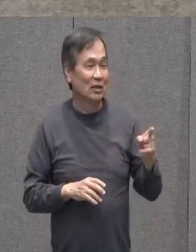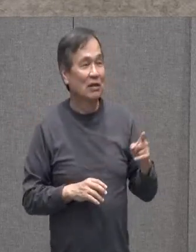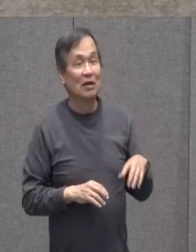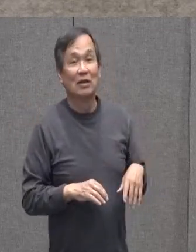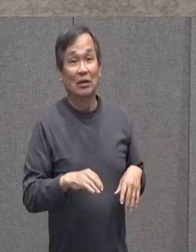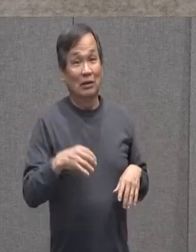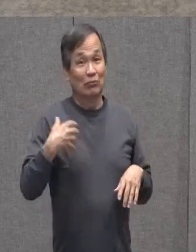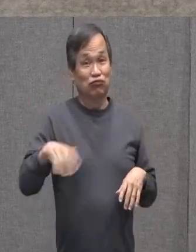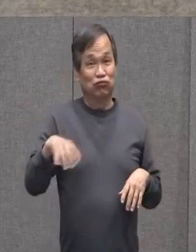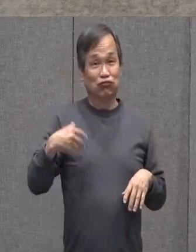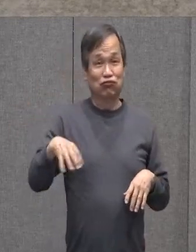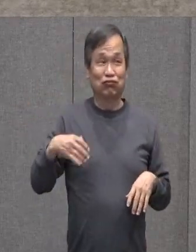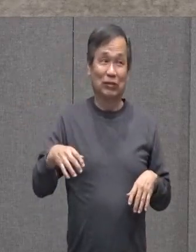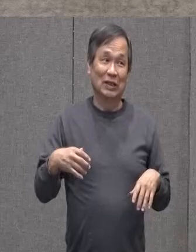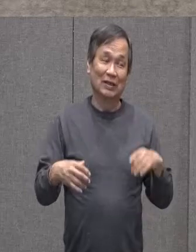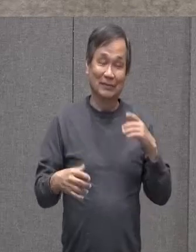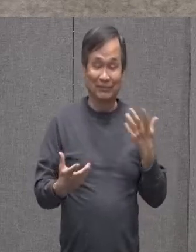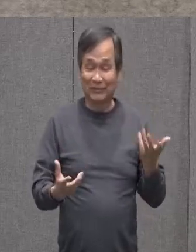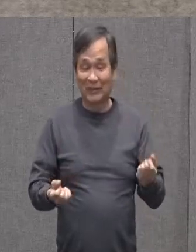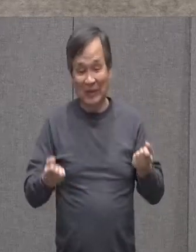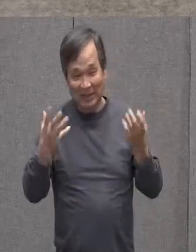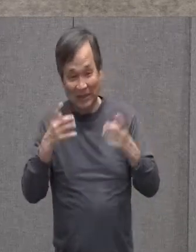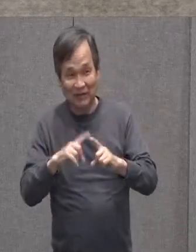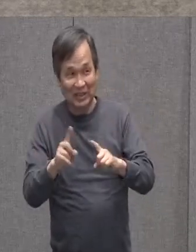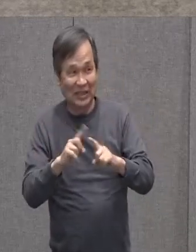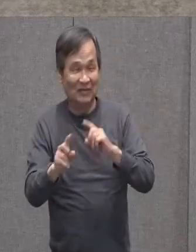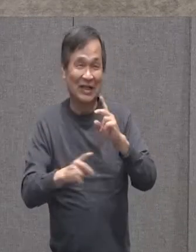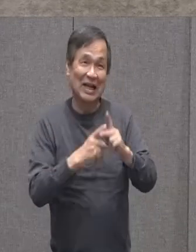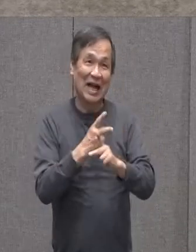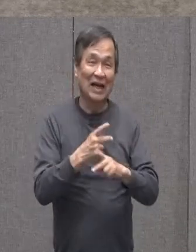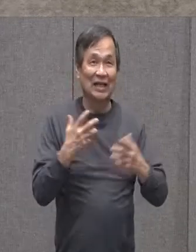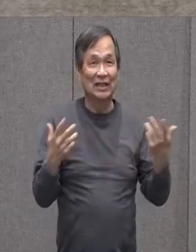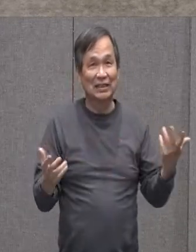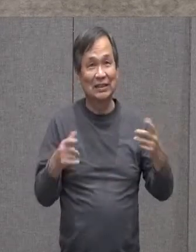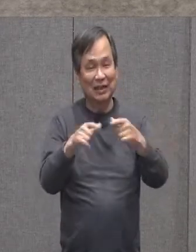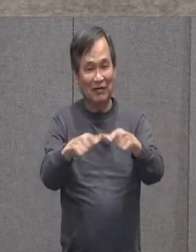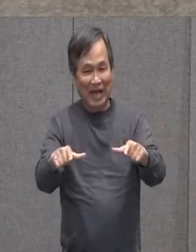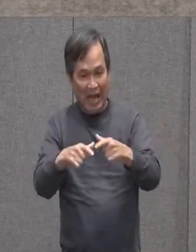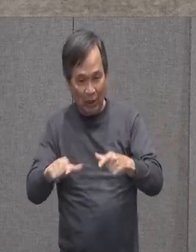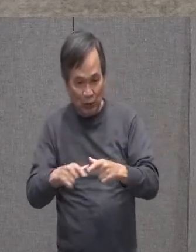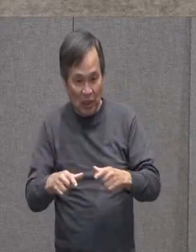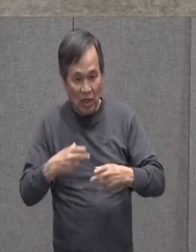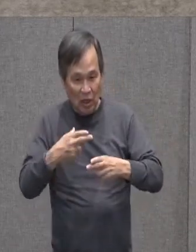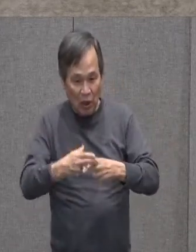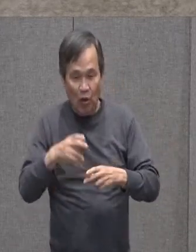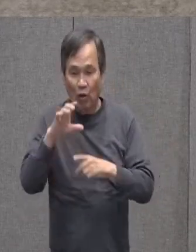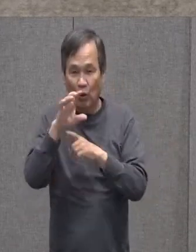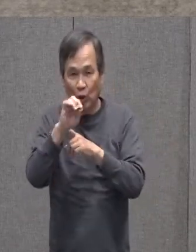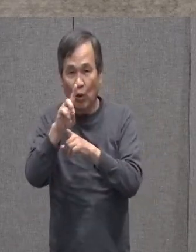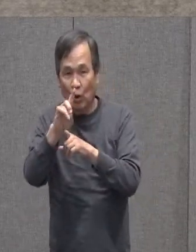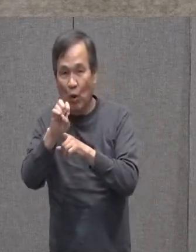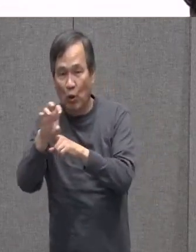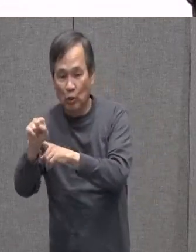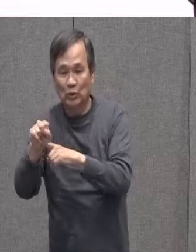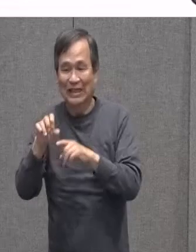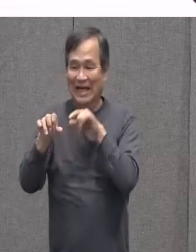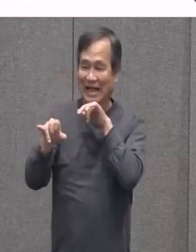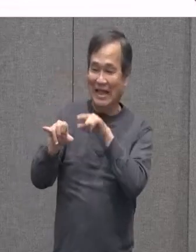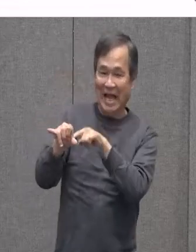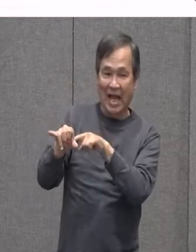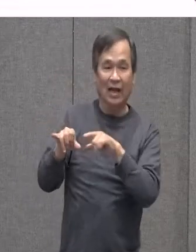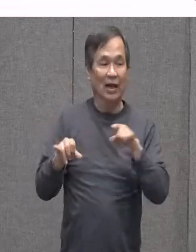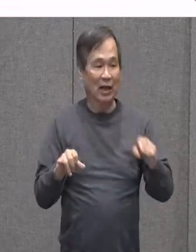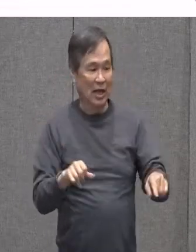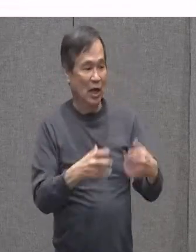few types of coding now. Coding is like a language that machines or computers can understand. And it